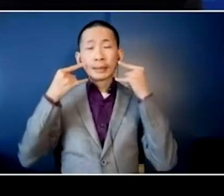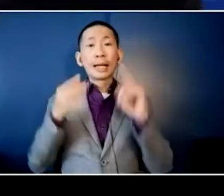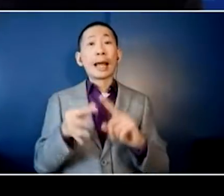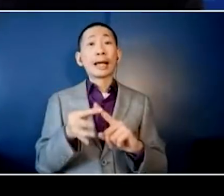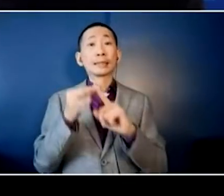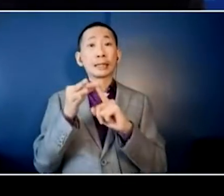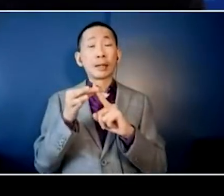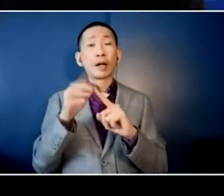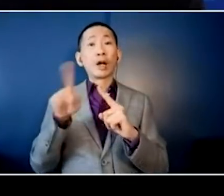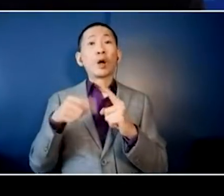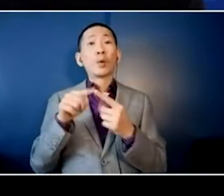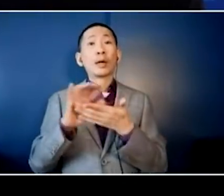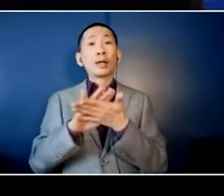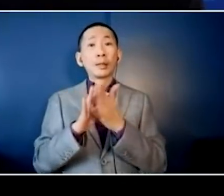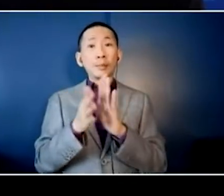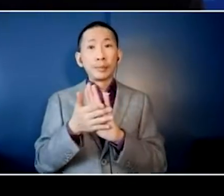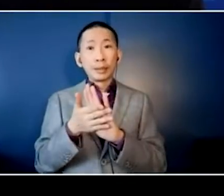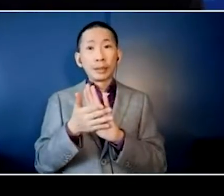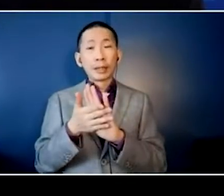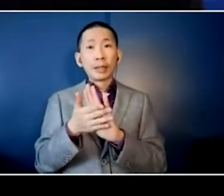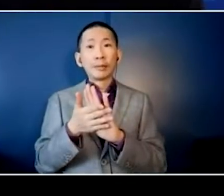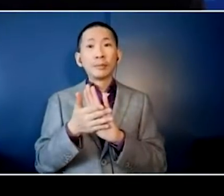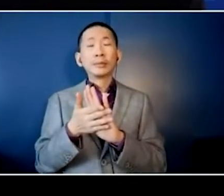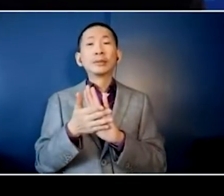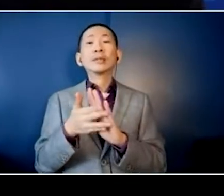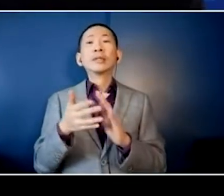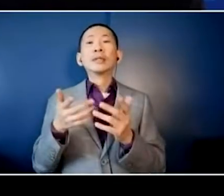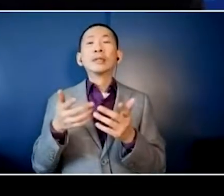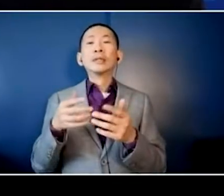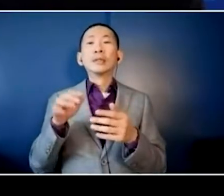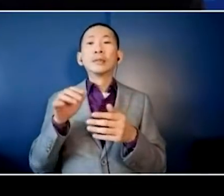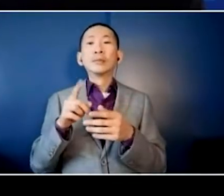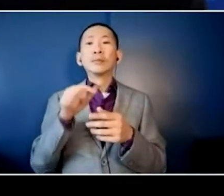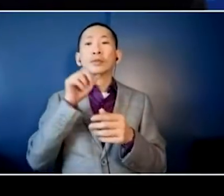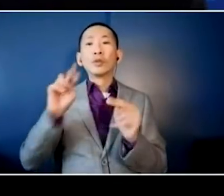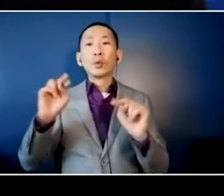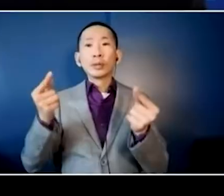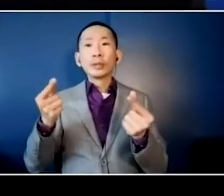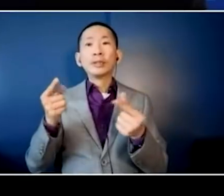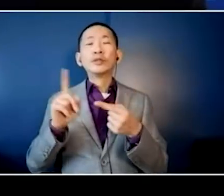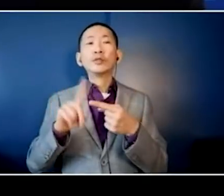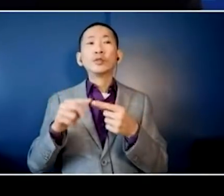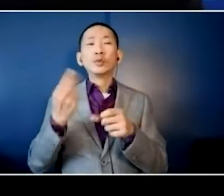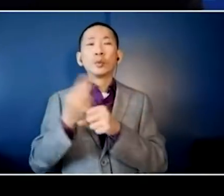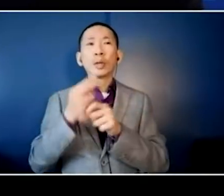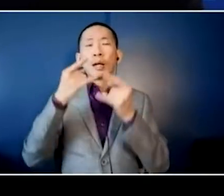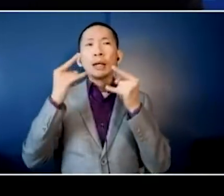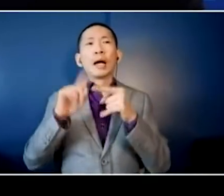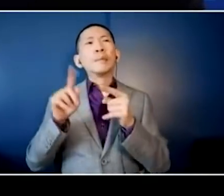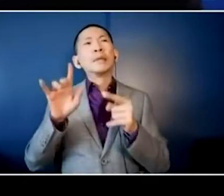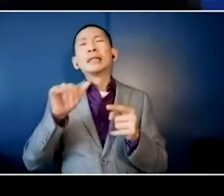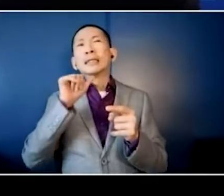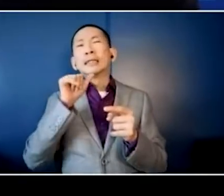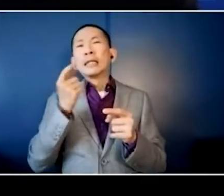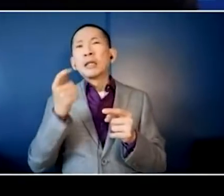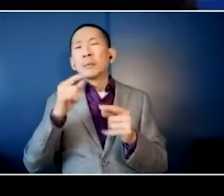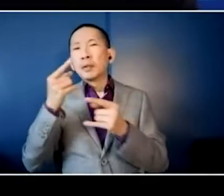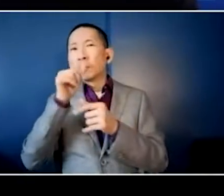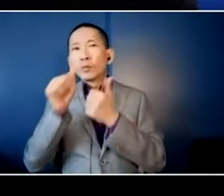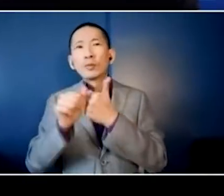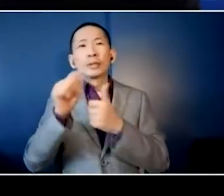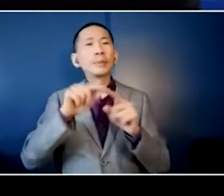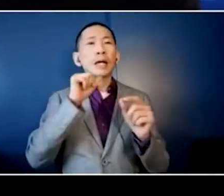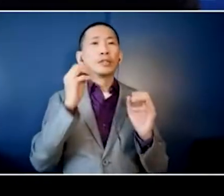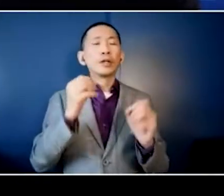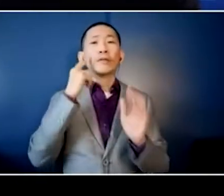when it becomes impossible to wear a mask, which would be a little bit of a risk, but not zero. So for example, if